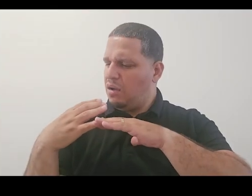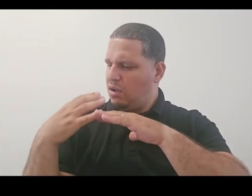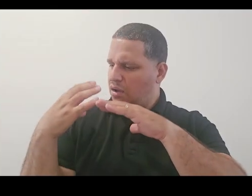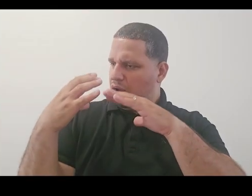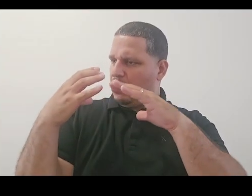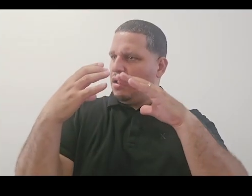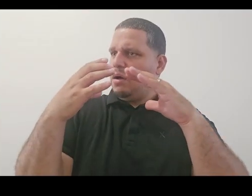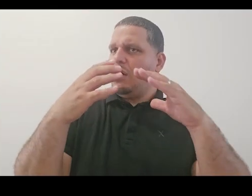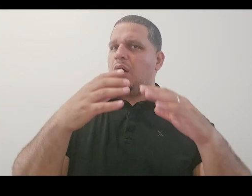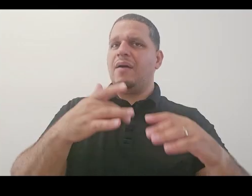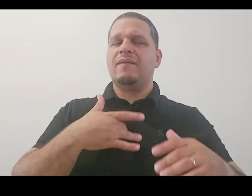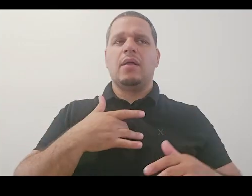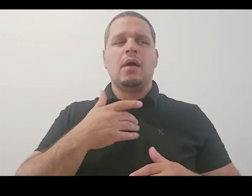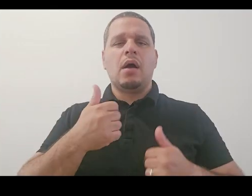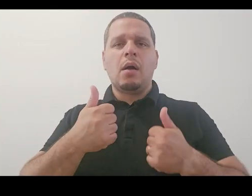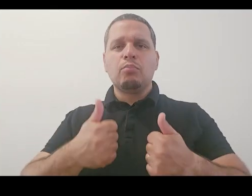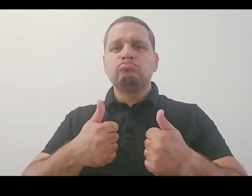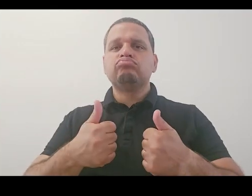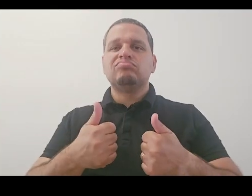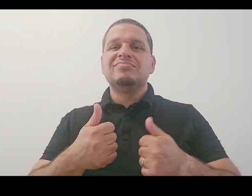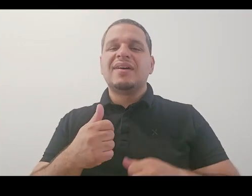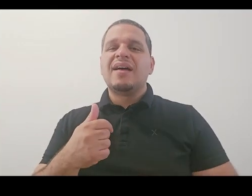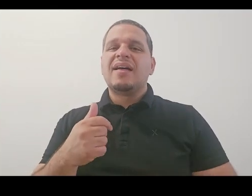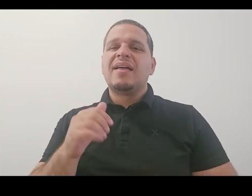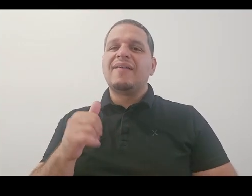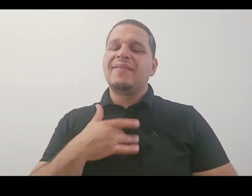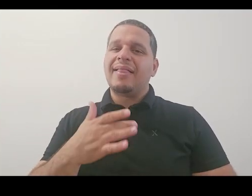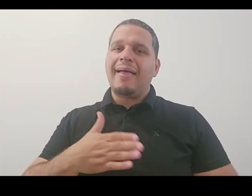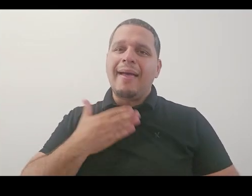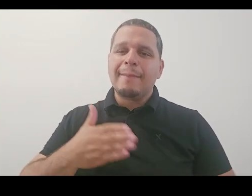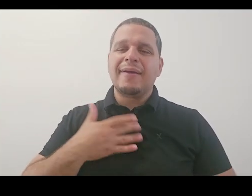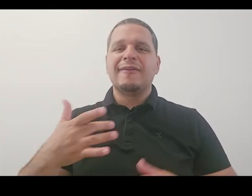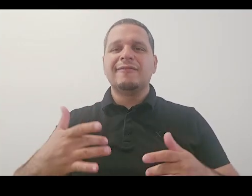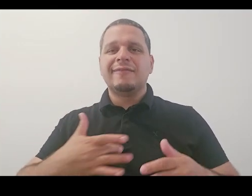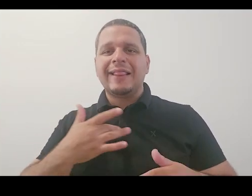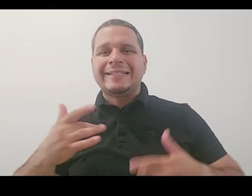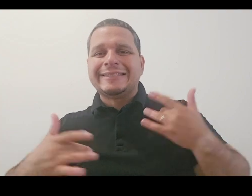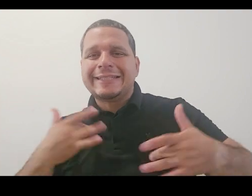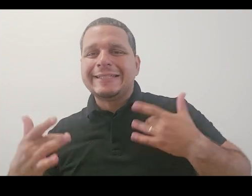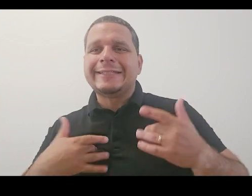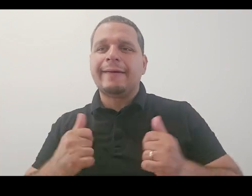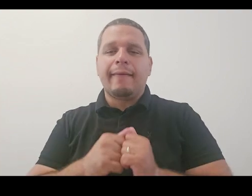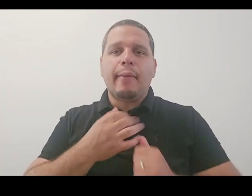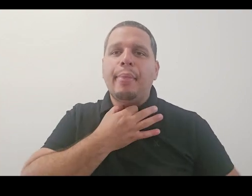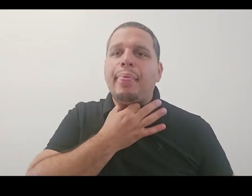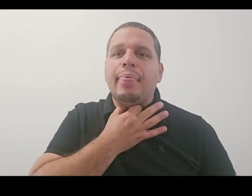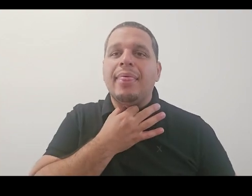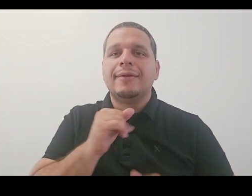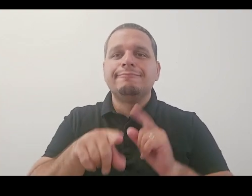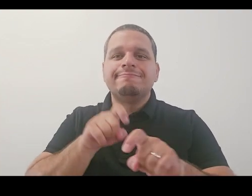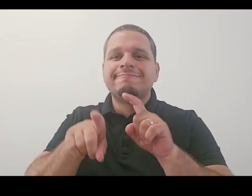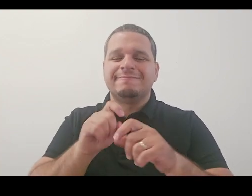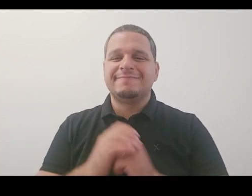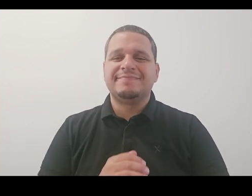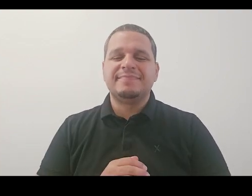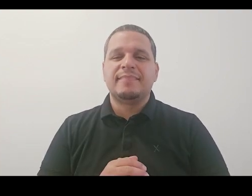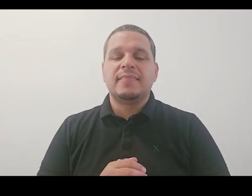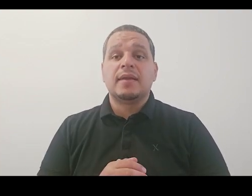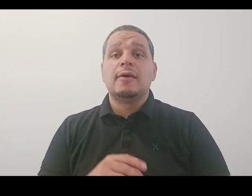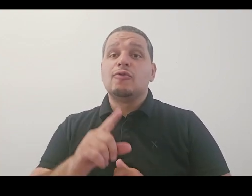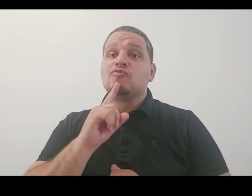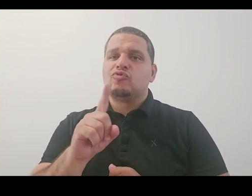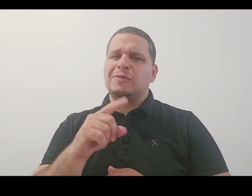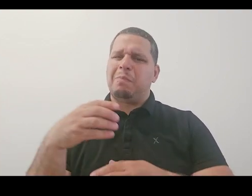was carrying get sort of swept away for a few minutes. And I feel happy and excited and inquisitive. Um,